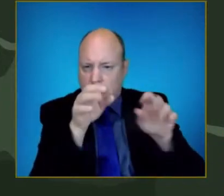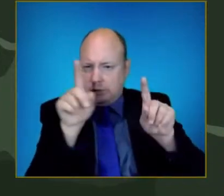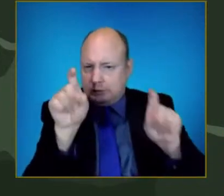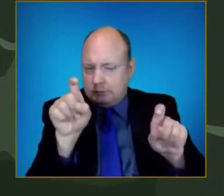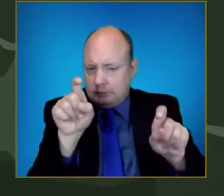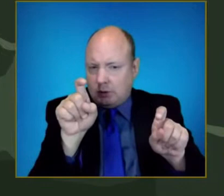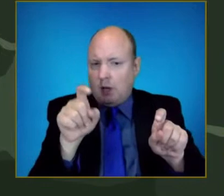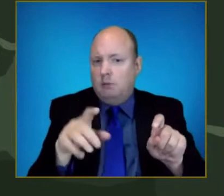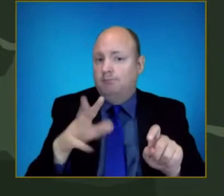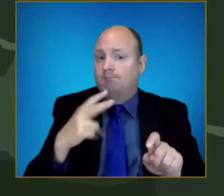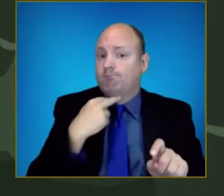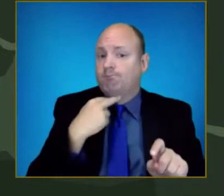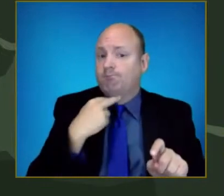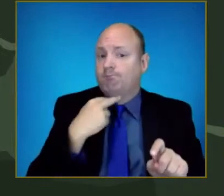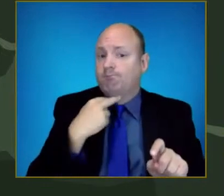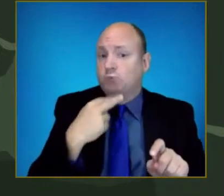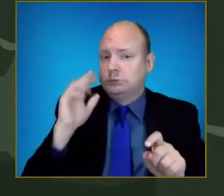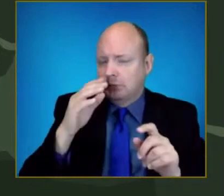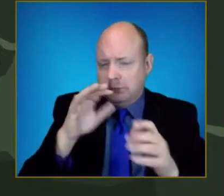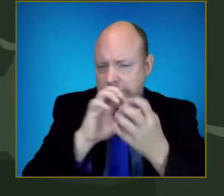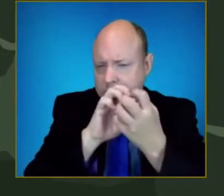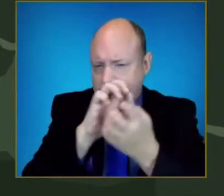COVID-19.